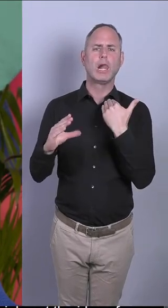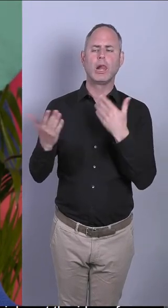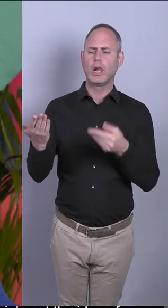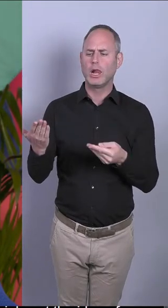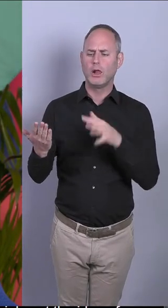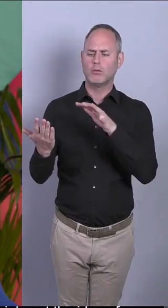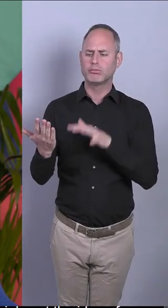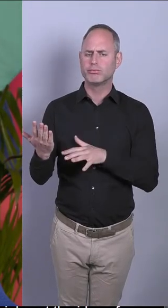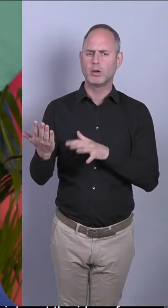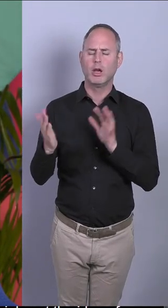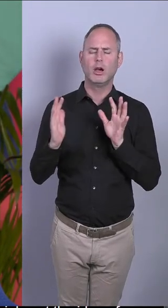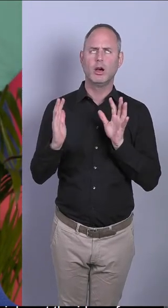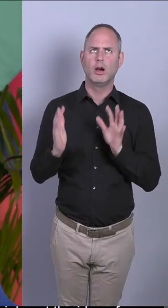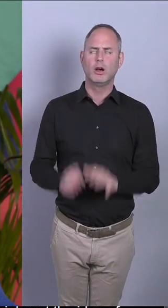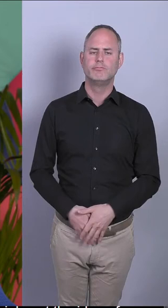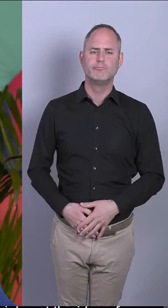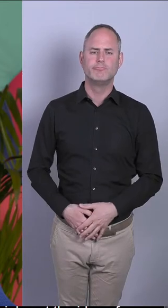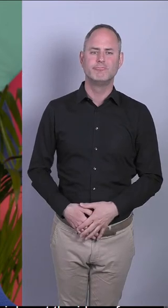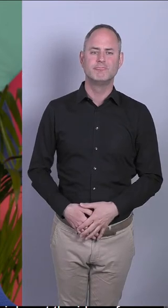getting from my gym.